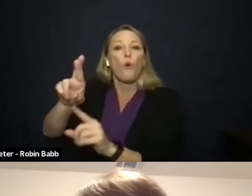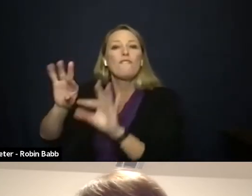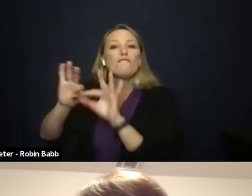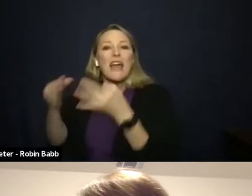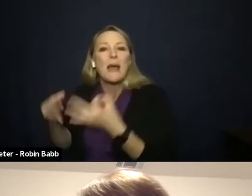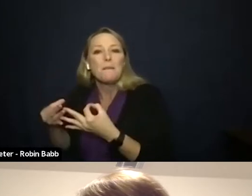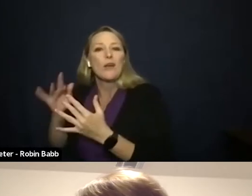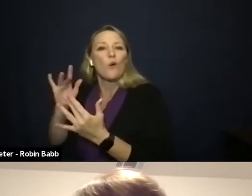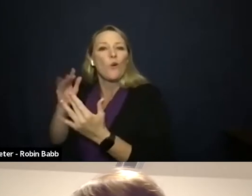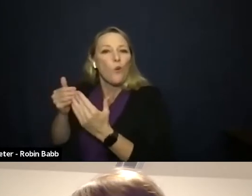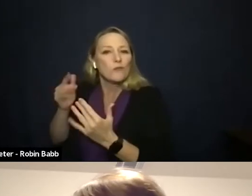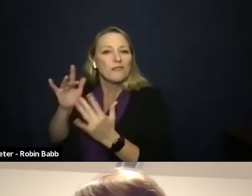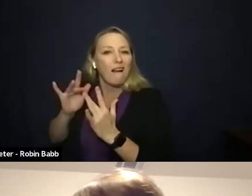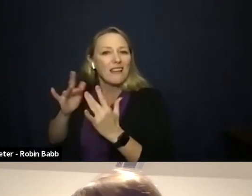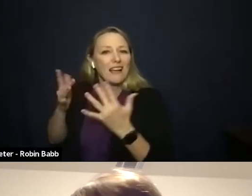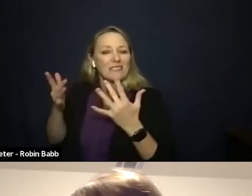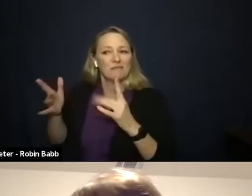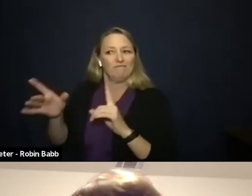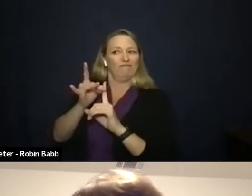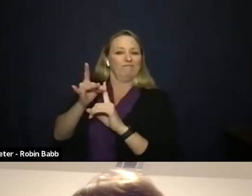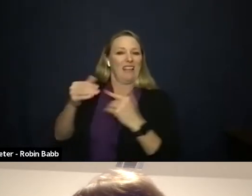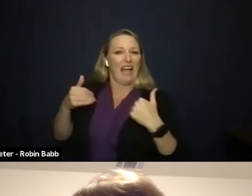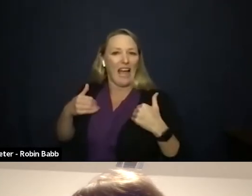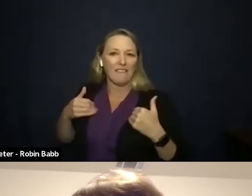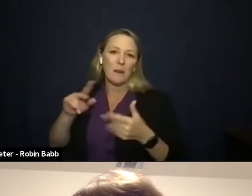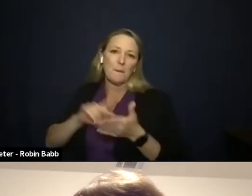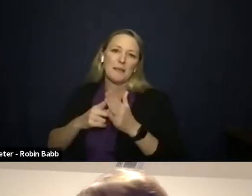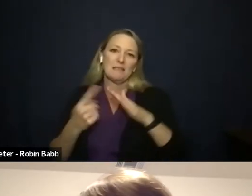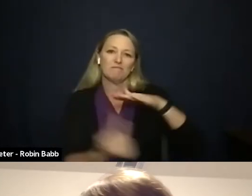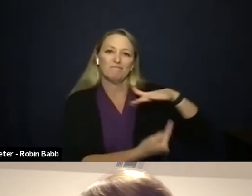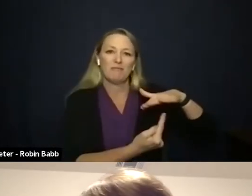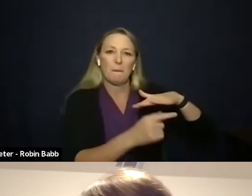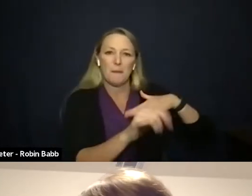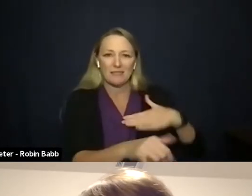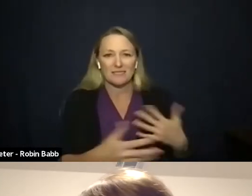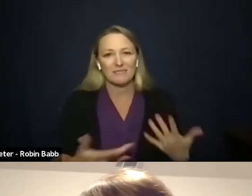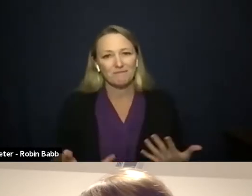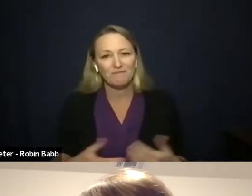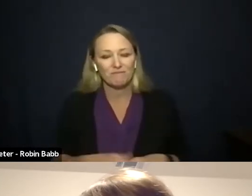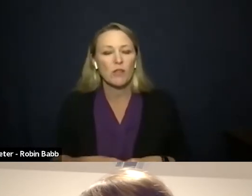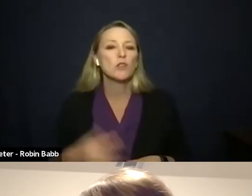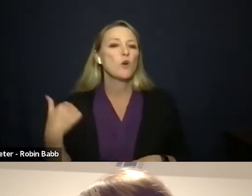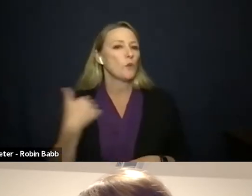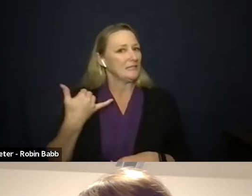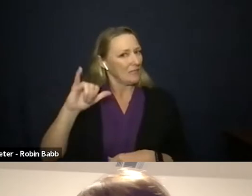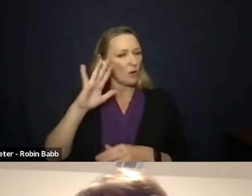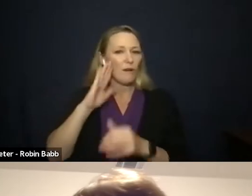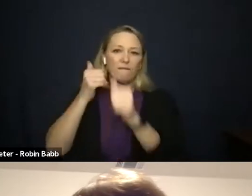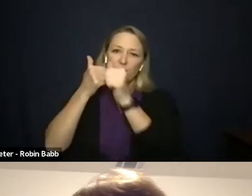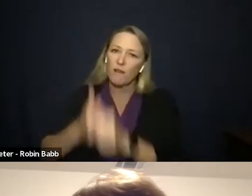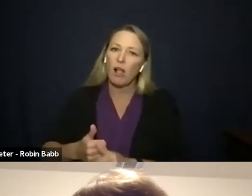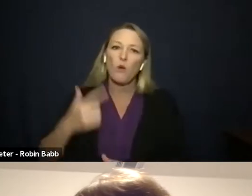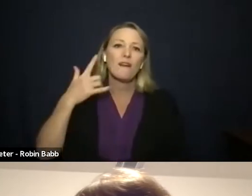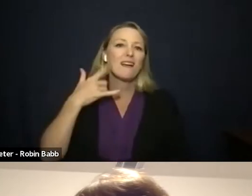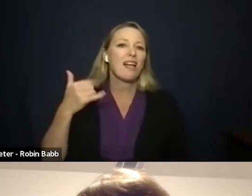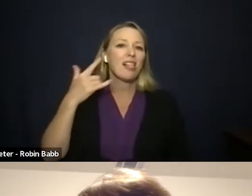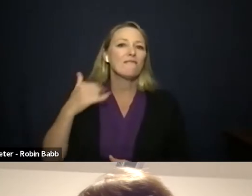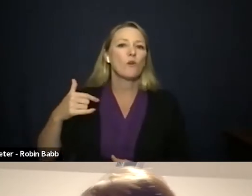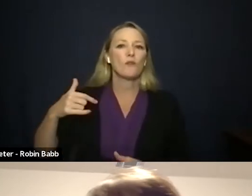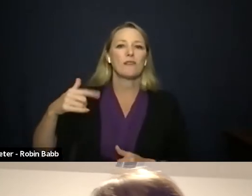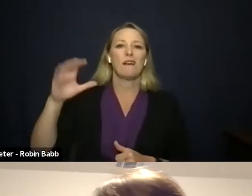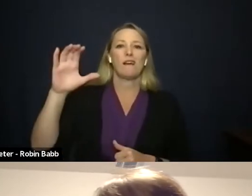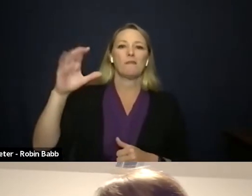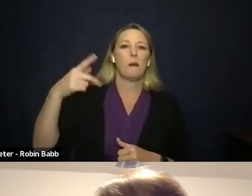the public health department will continue here in santa barbara county to follow the california department of public health guidance and